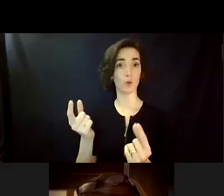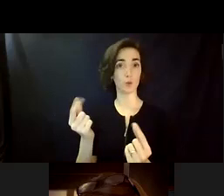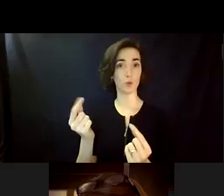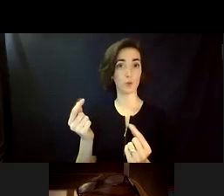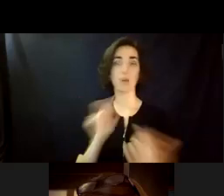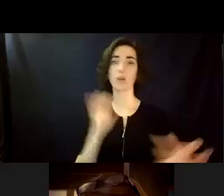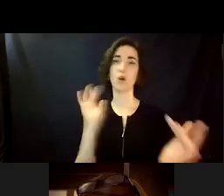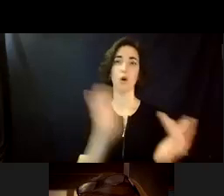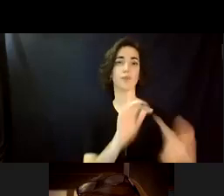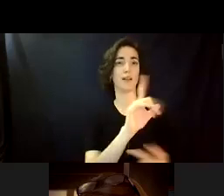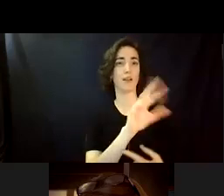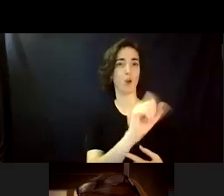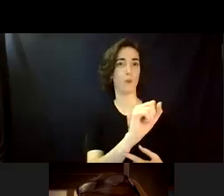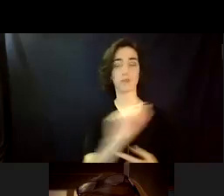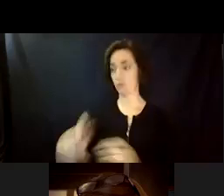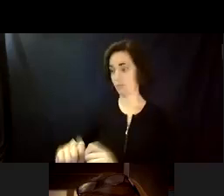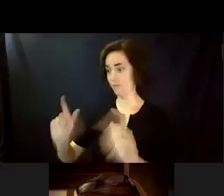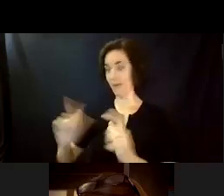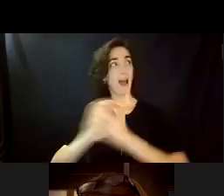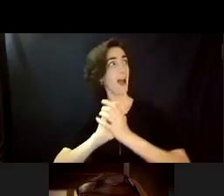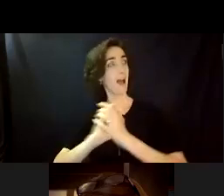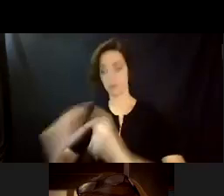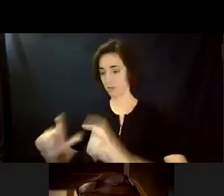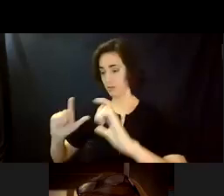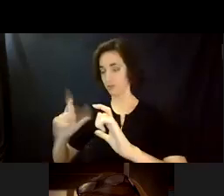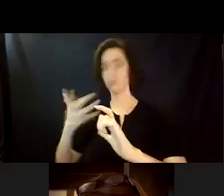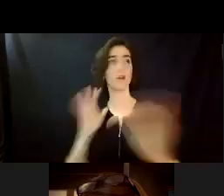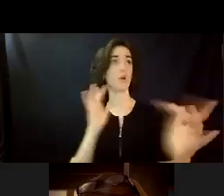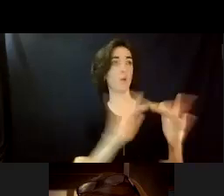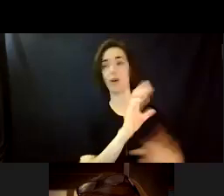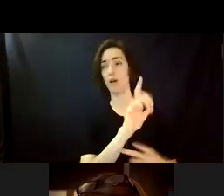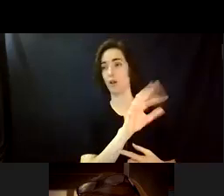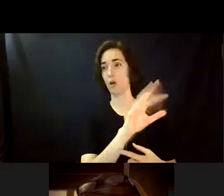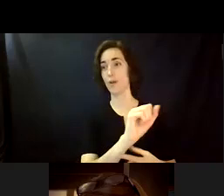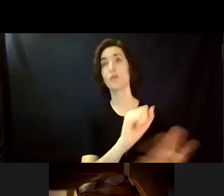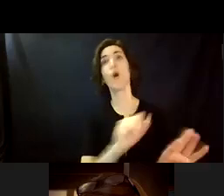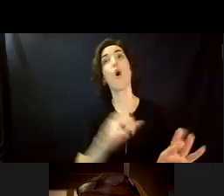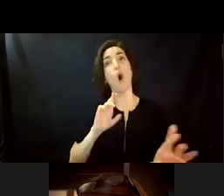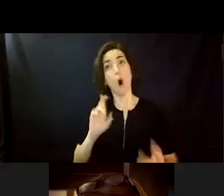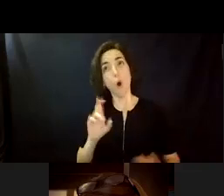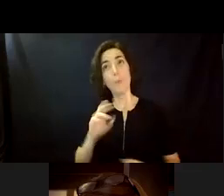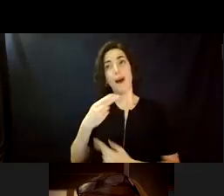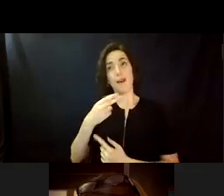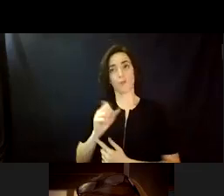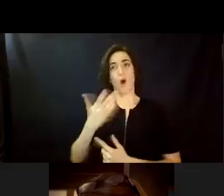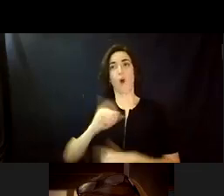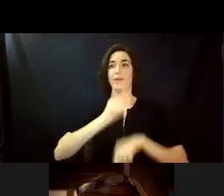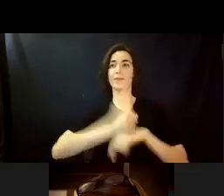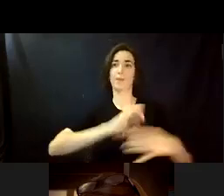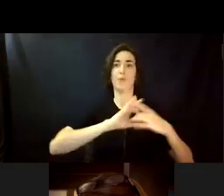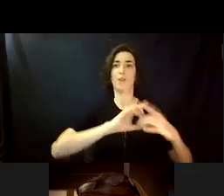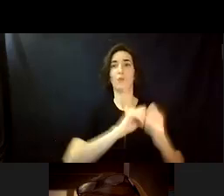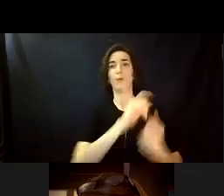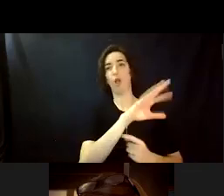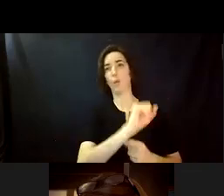out to LRS. Hopefully they've already established a relationship in the past while they were in high school, which will help speed the process along